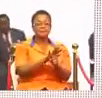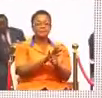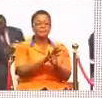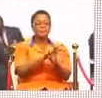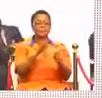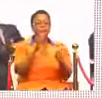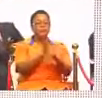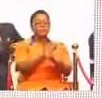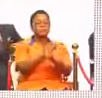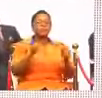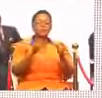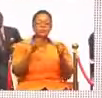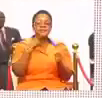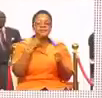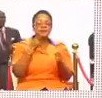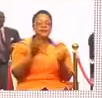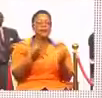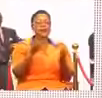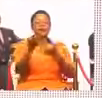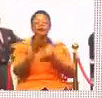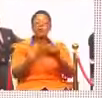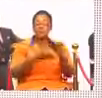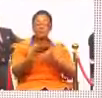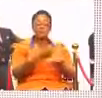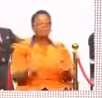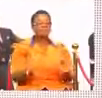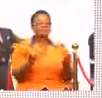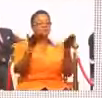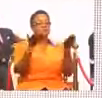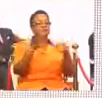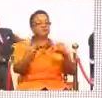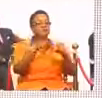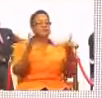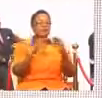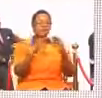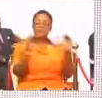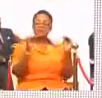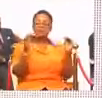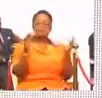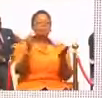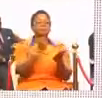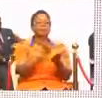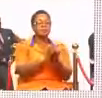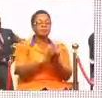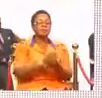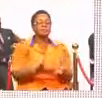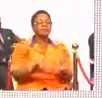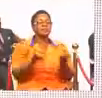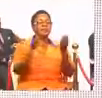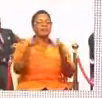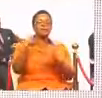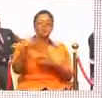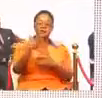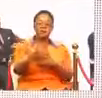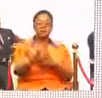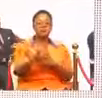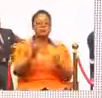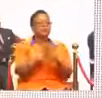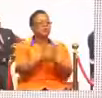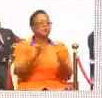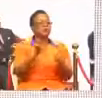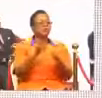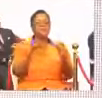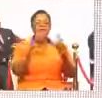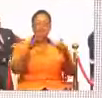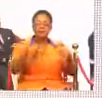the economy is improving when the level of unemployment is increasing every day. You cannot